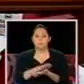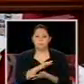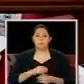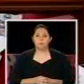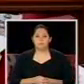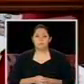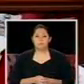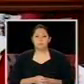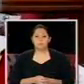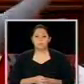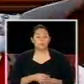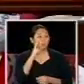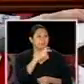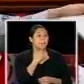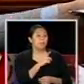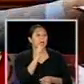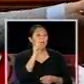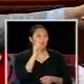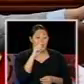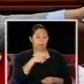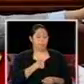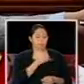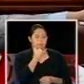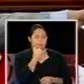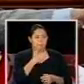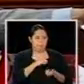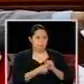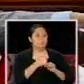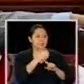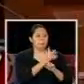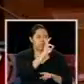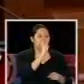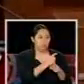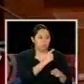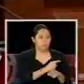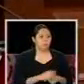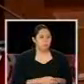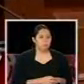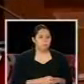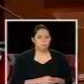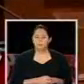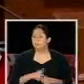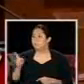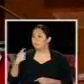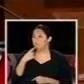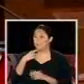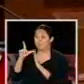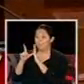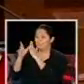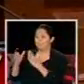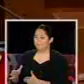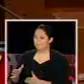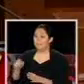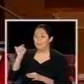December 7, yes. Okay. May we request, Your Honor, that this document be marked as